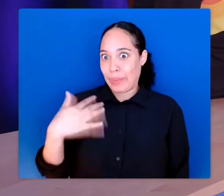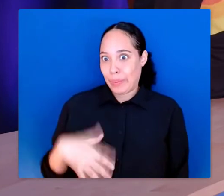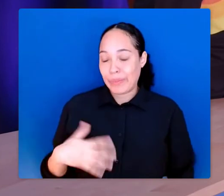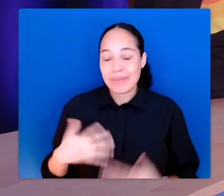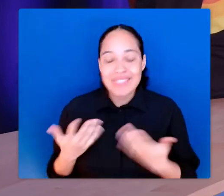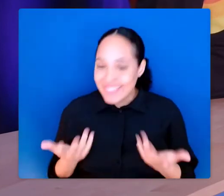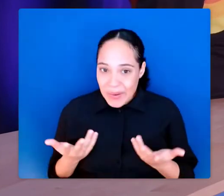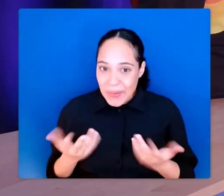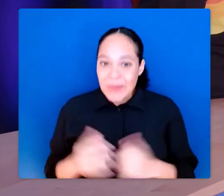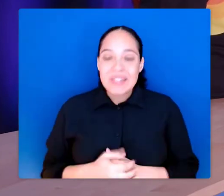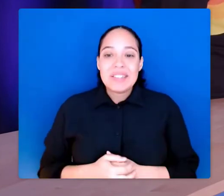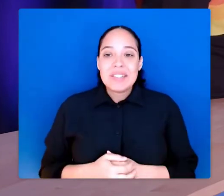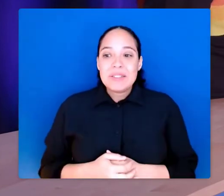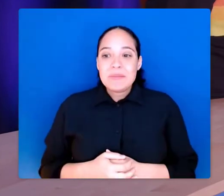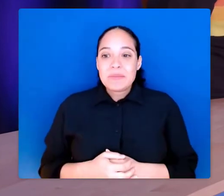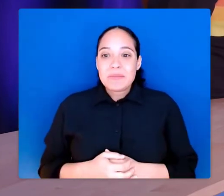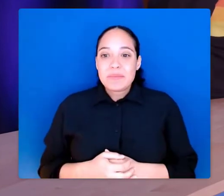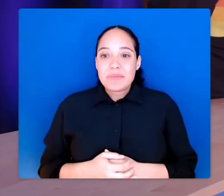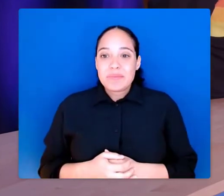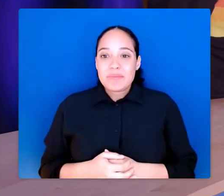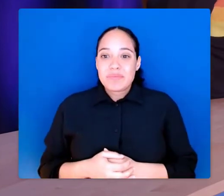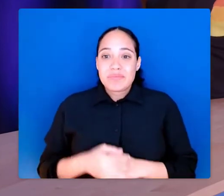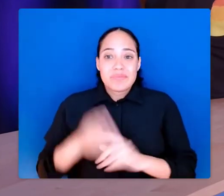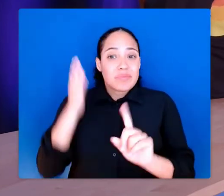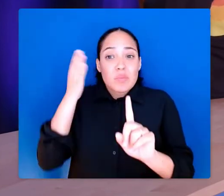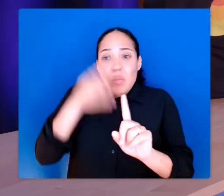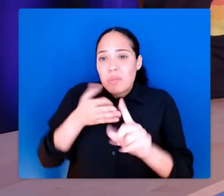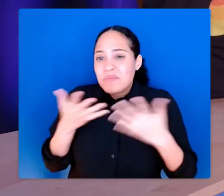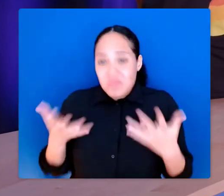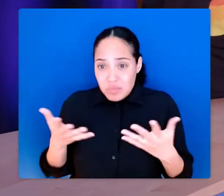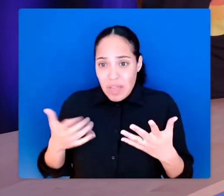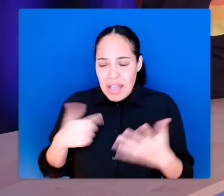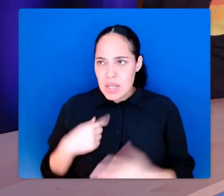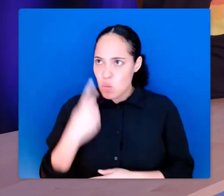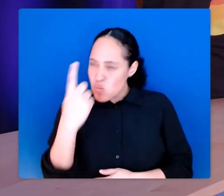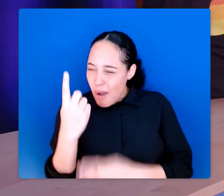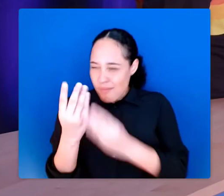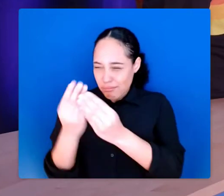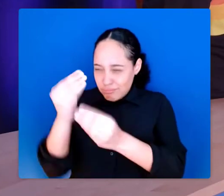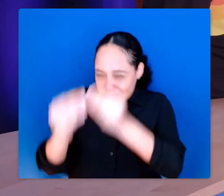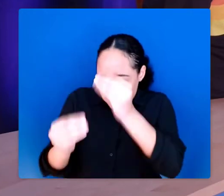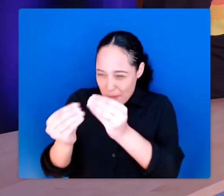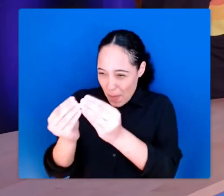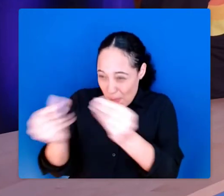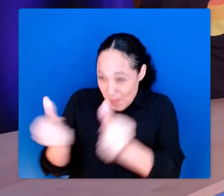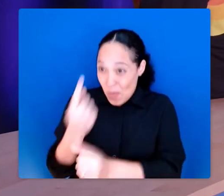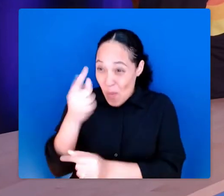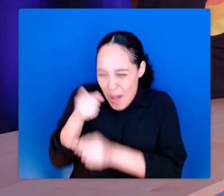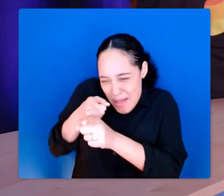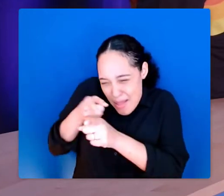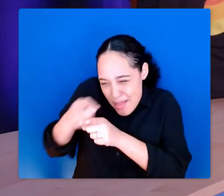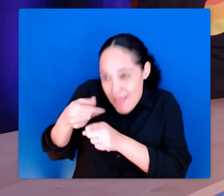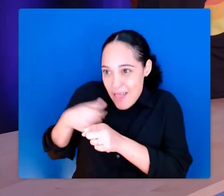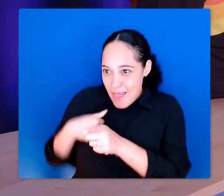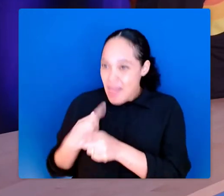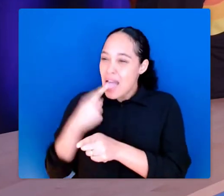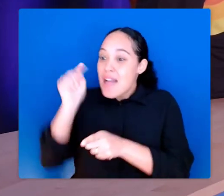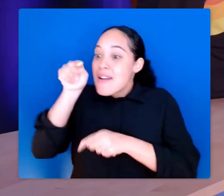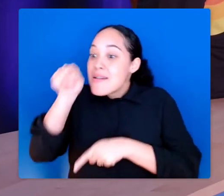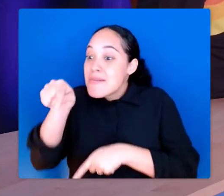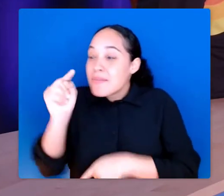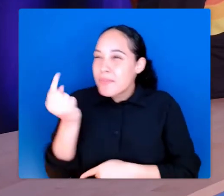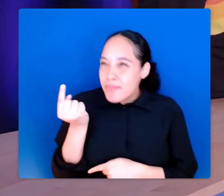that been dabbing into. But then, as I said, right, it's a growing field, and there's lots more that we can actually do with